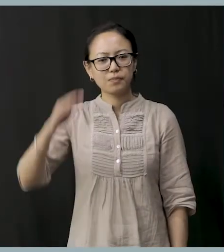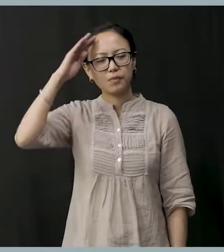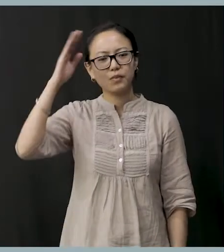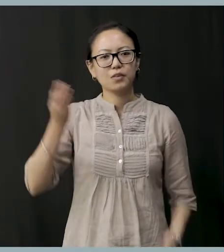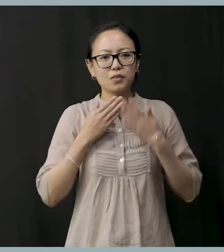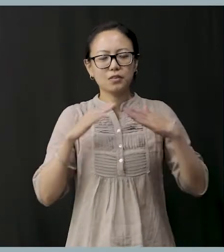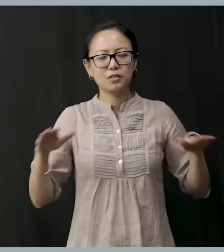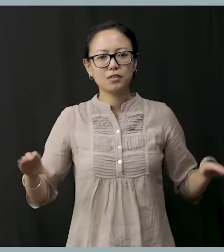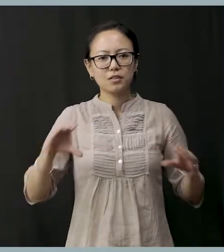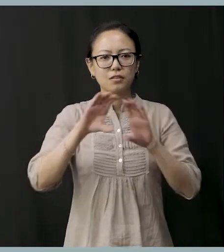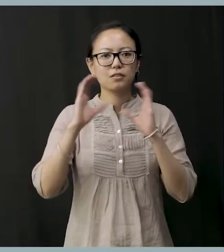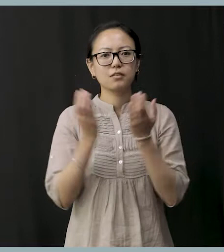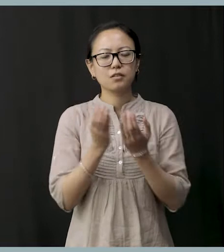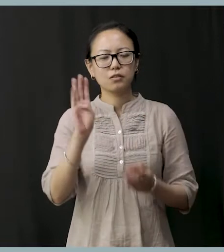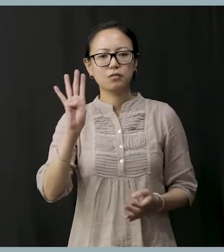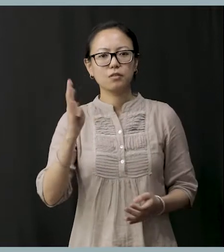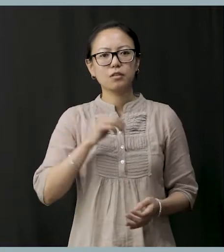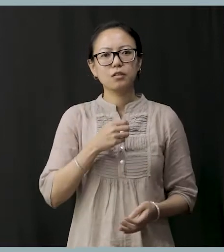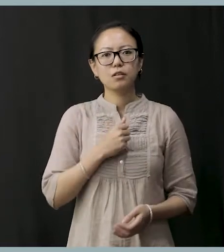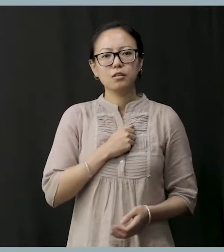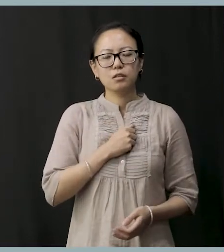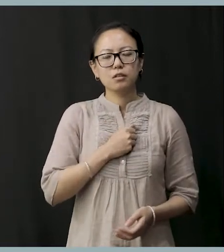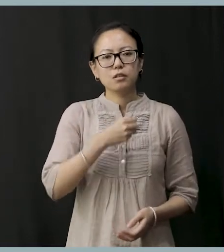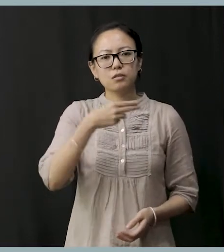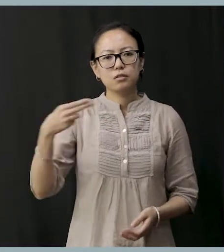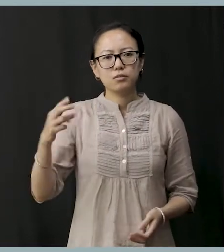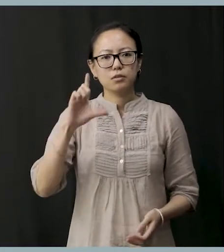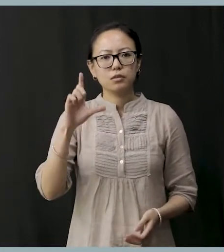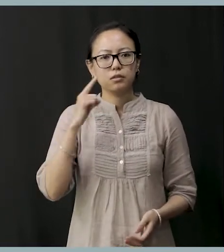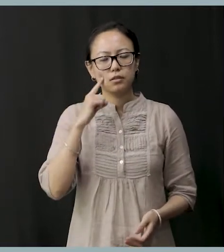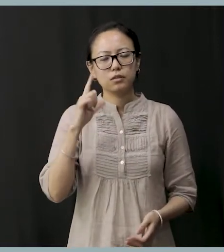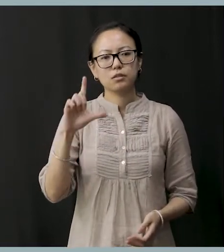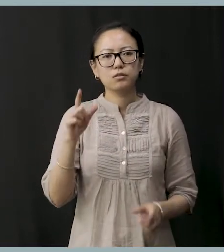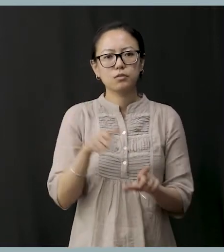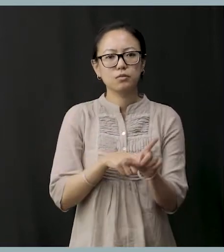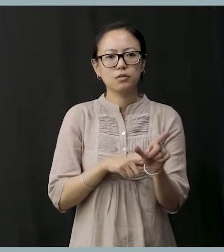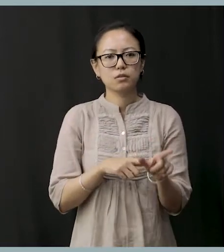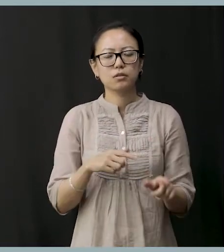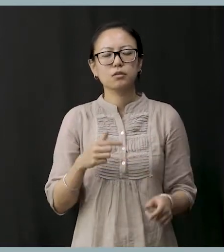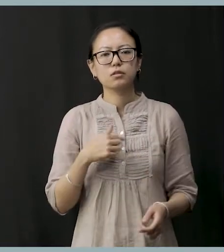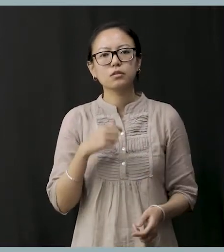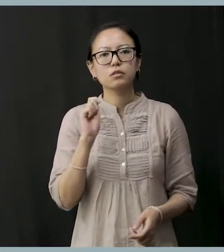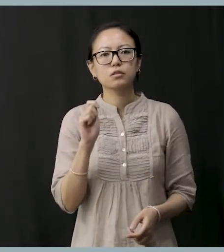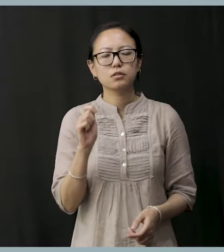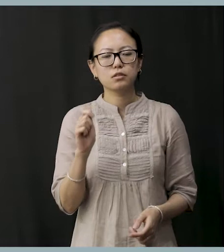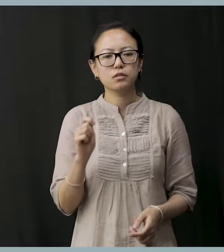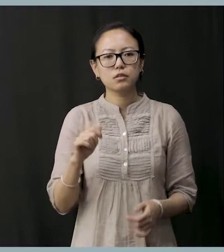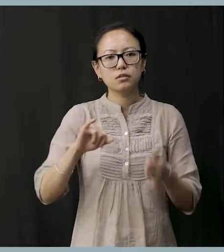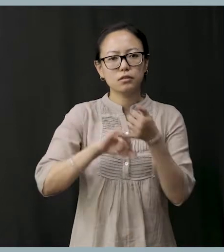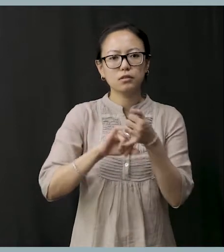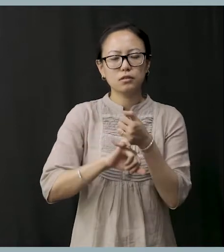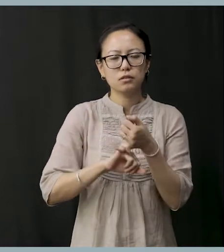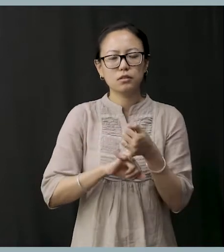Hello, students of class 4. My name is Lily Case. I am going to be your social science teacher. And today we